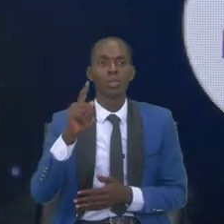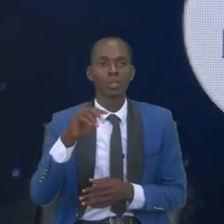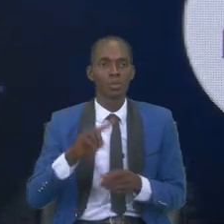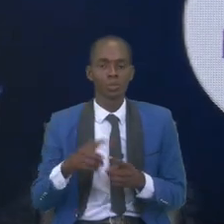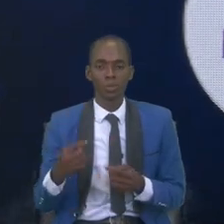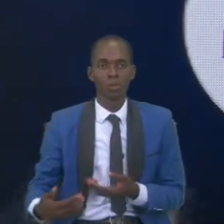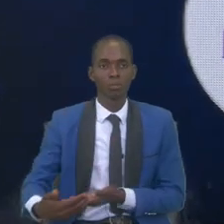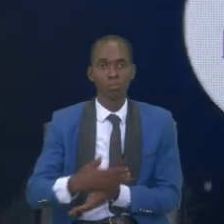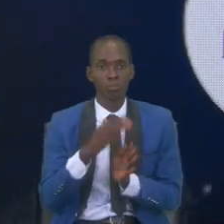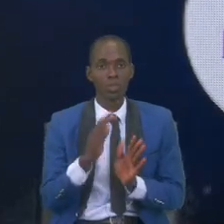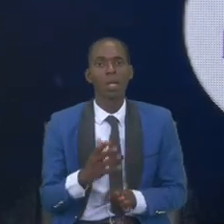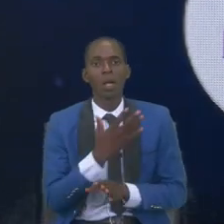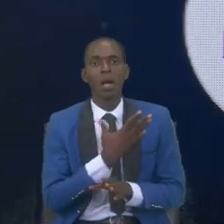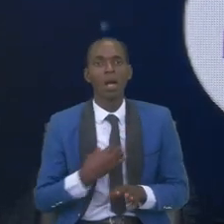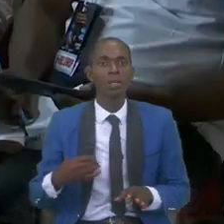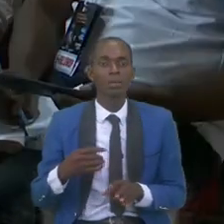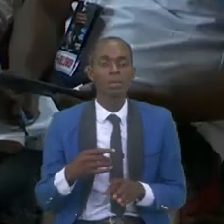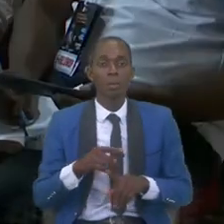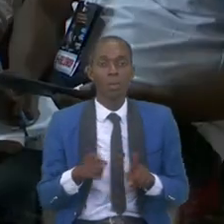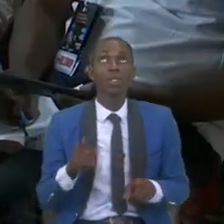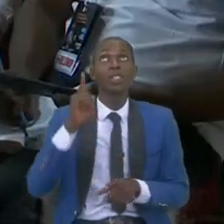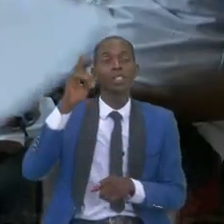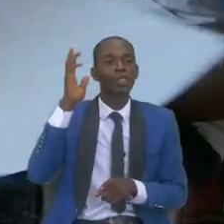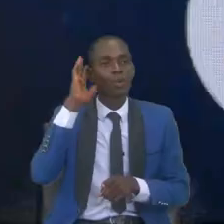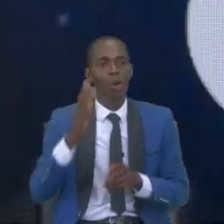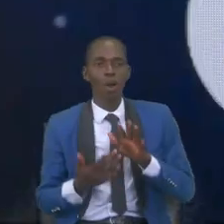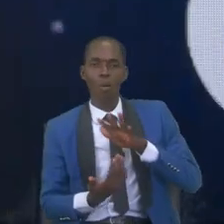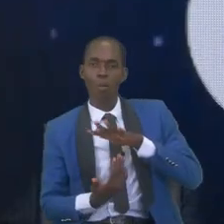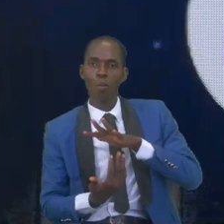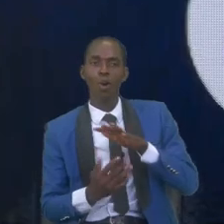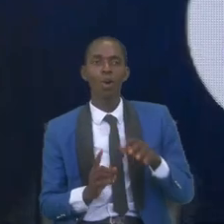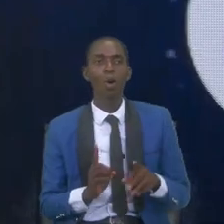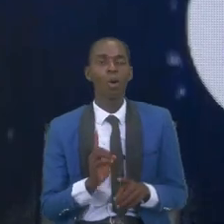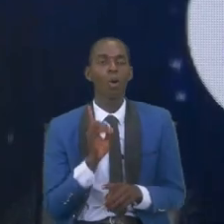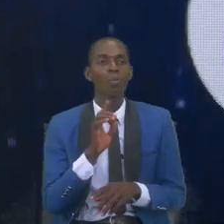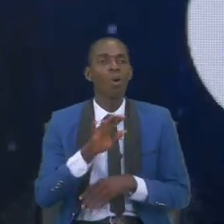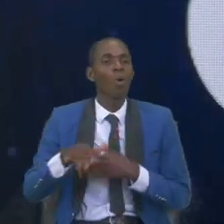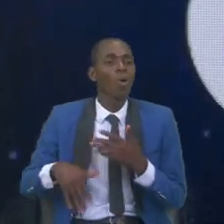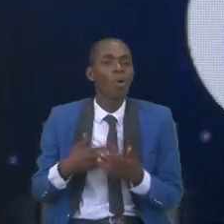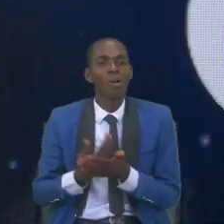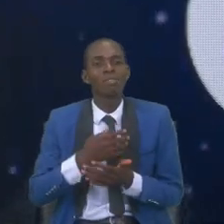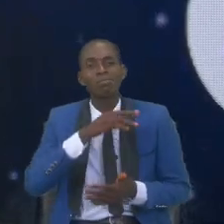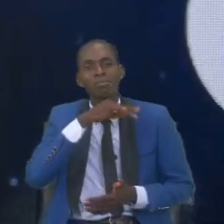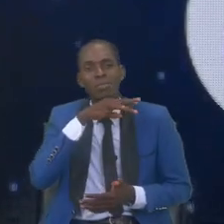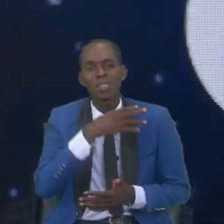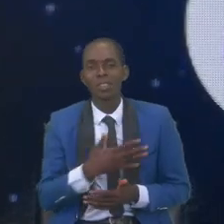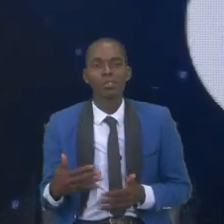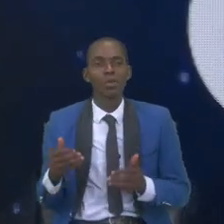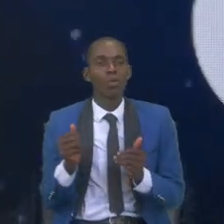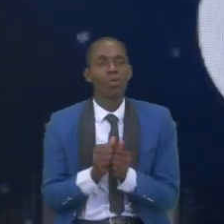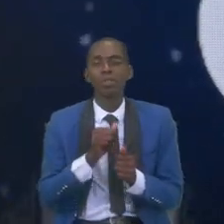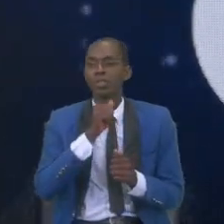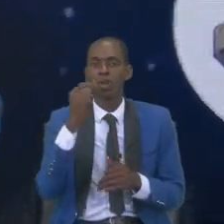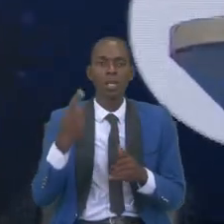will burn, that the fire will burn up the chaff with unquenchable